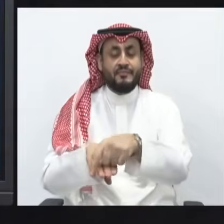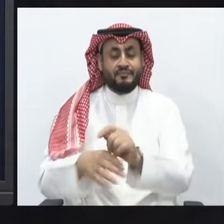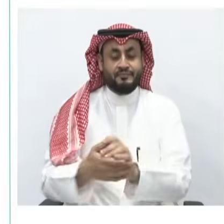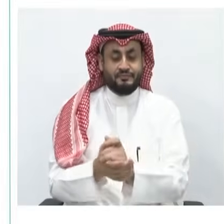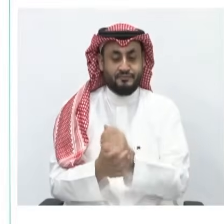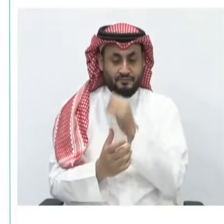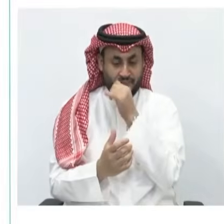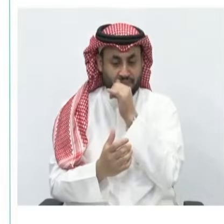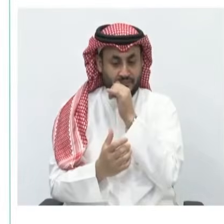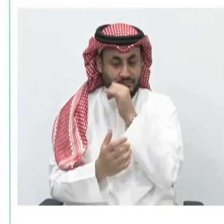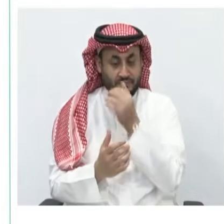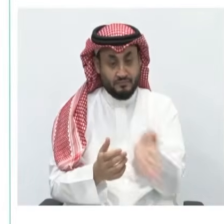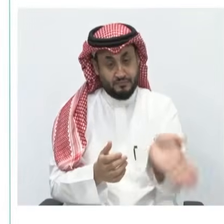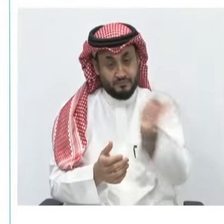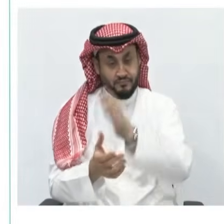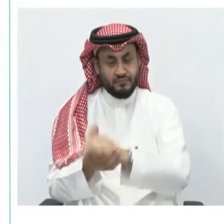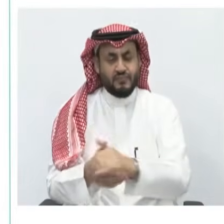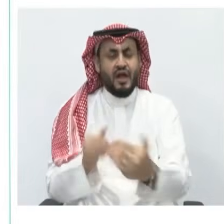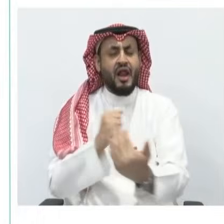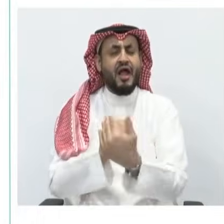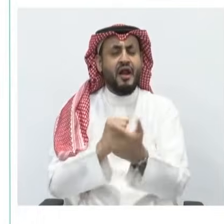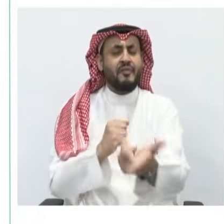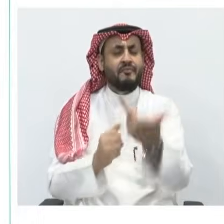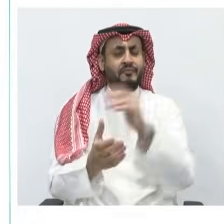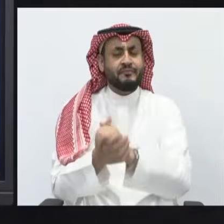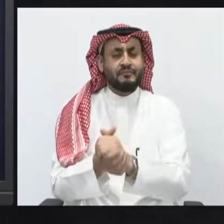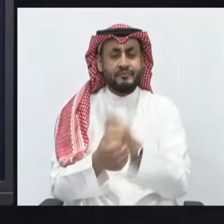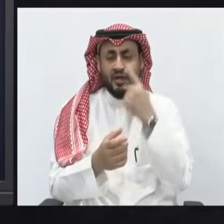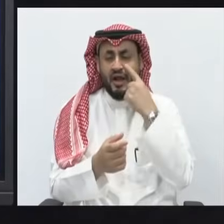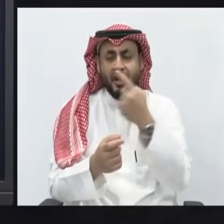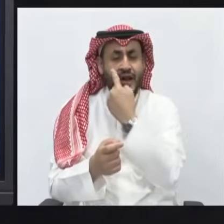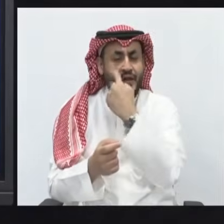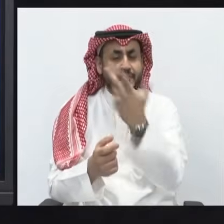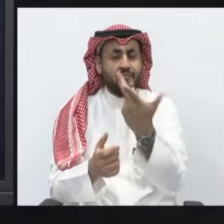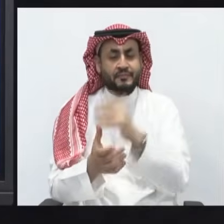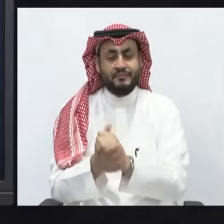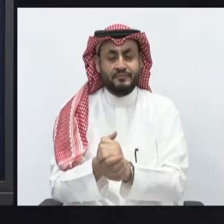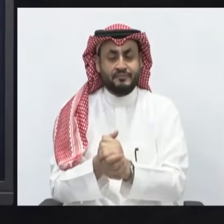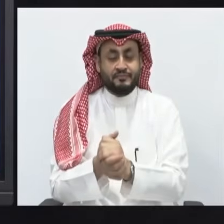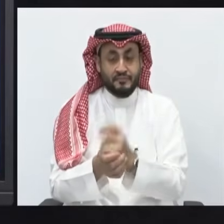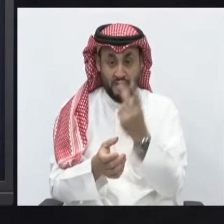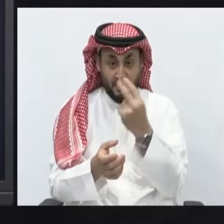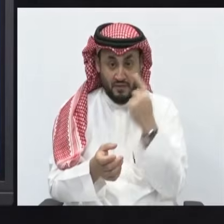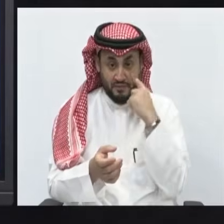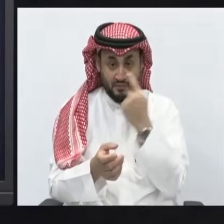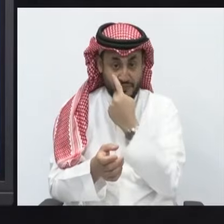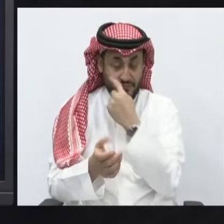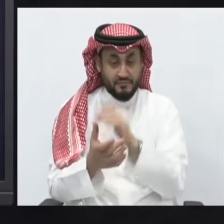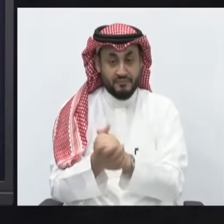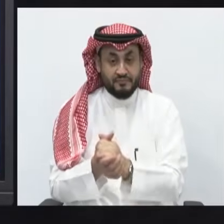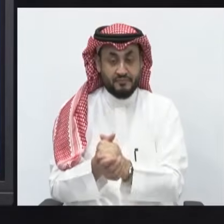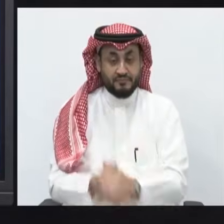Okay. Now, can you tell me what are these? What are these? They